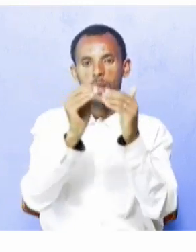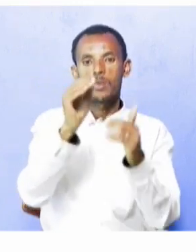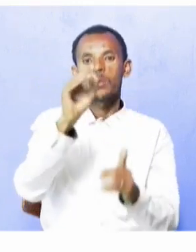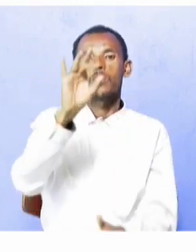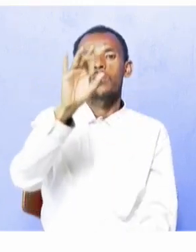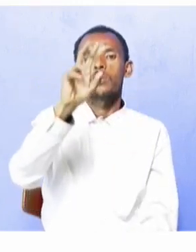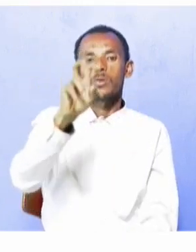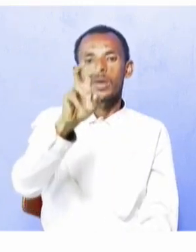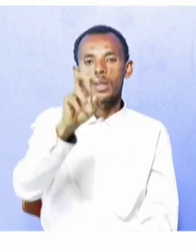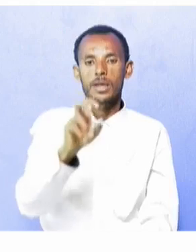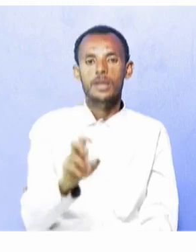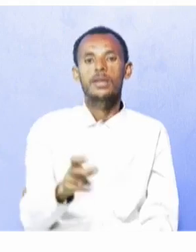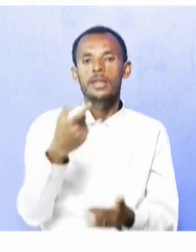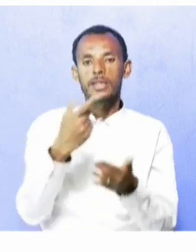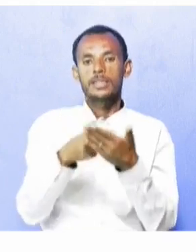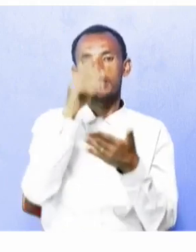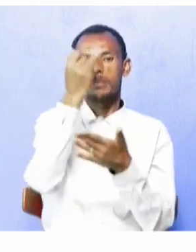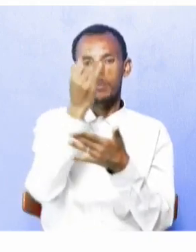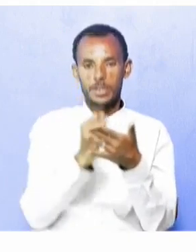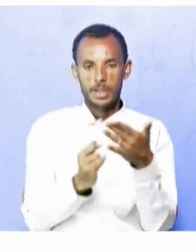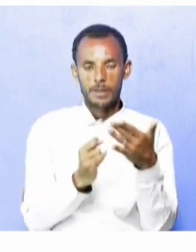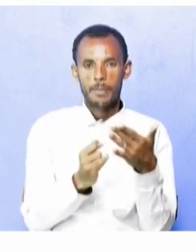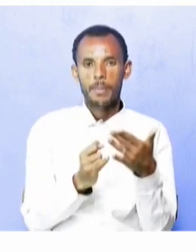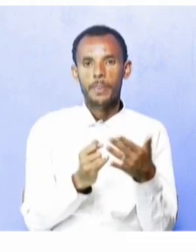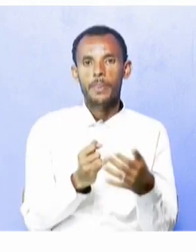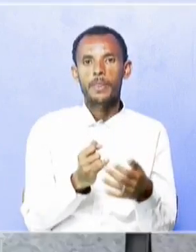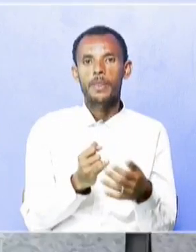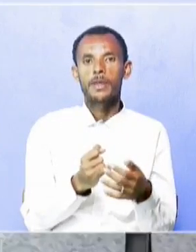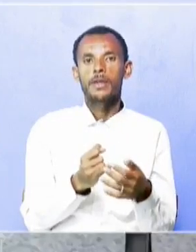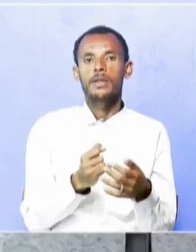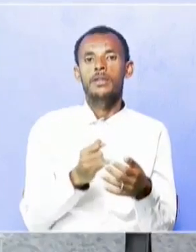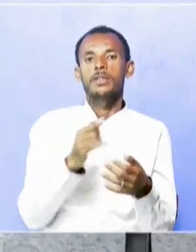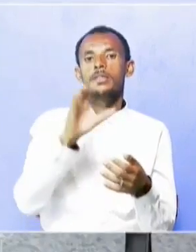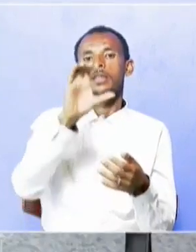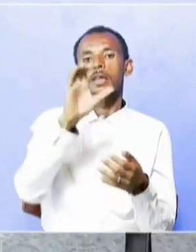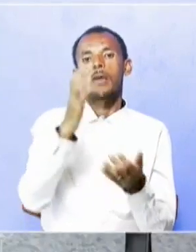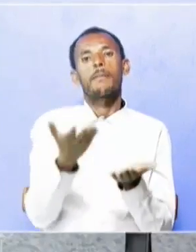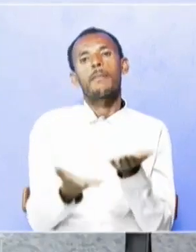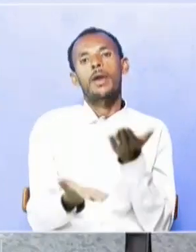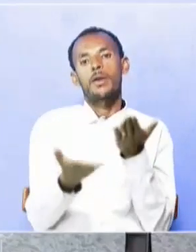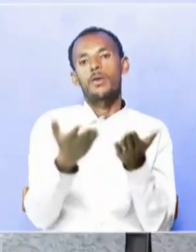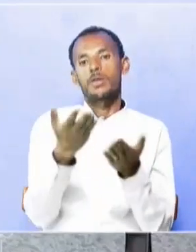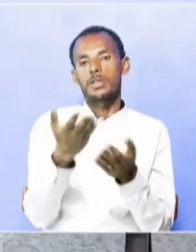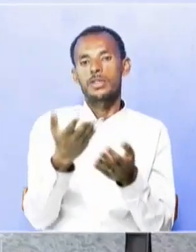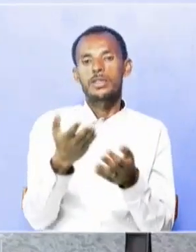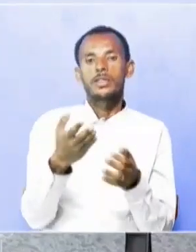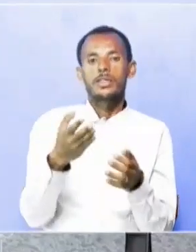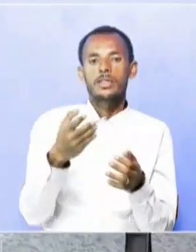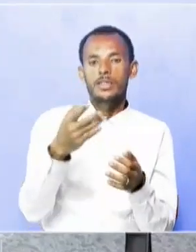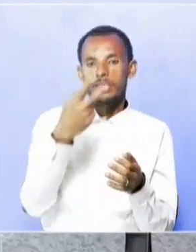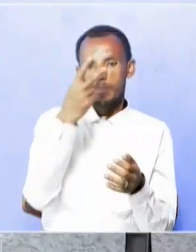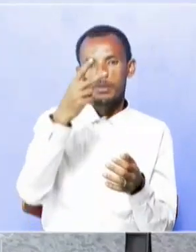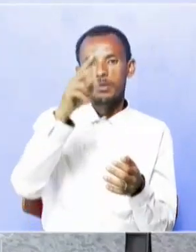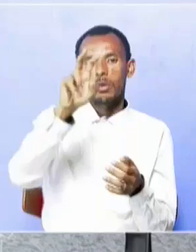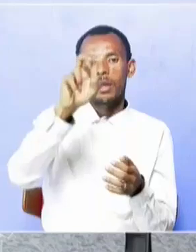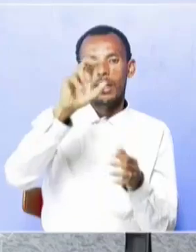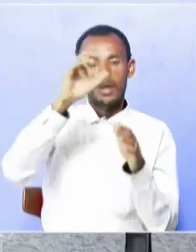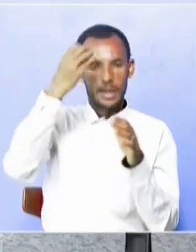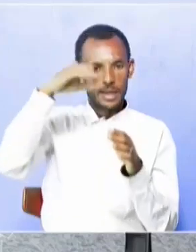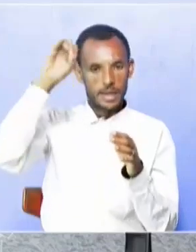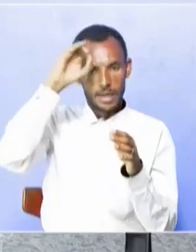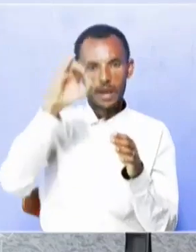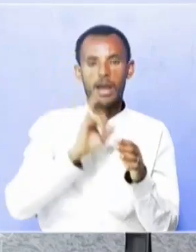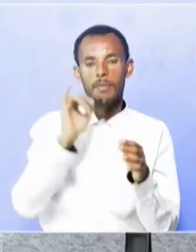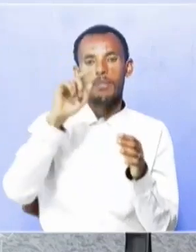in this picture, C may not seem like a 20 degree angle, but I'm